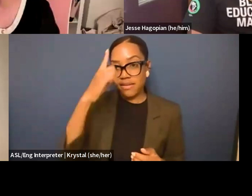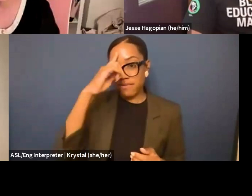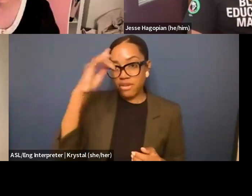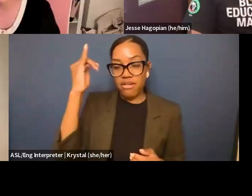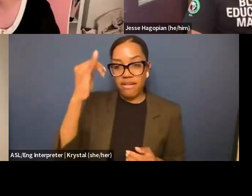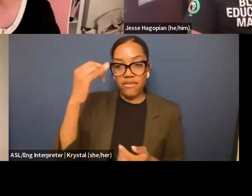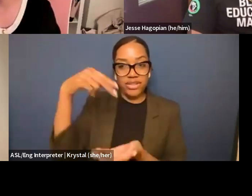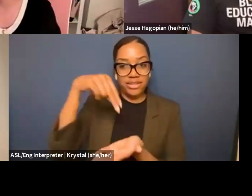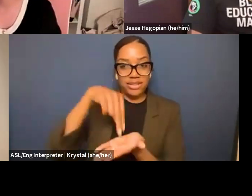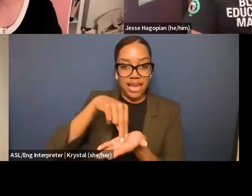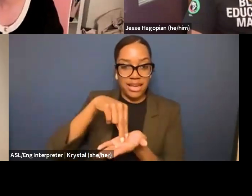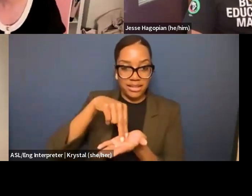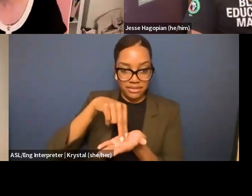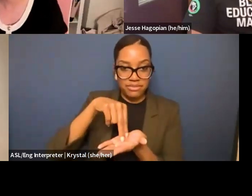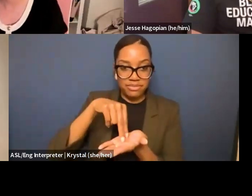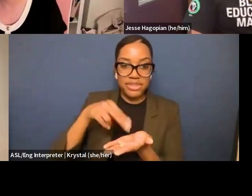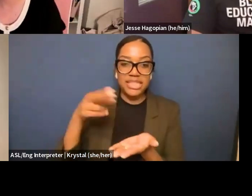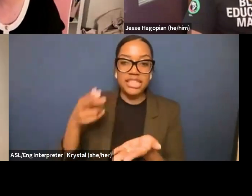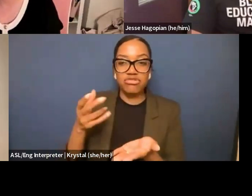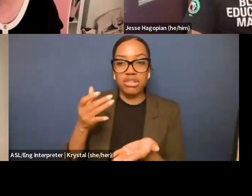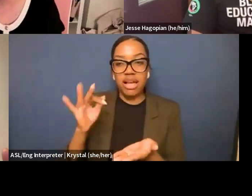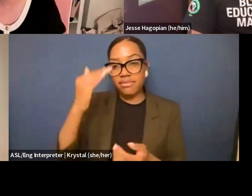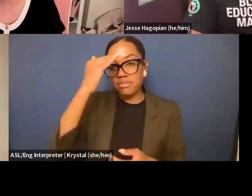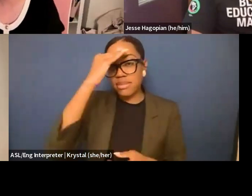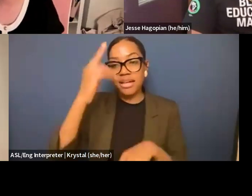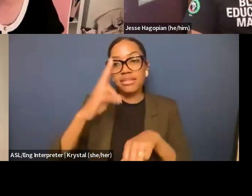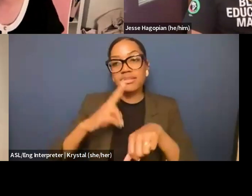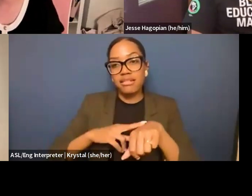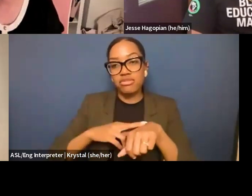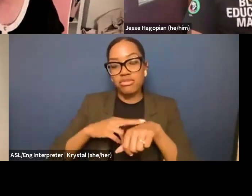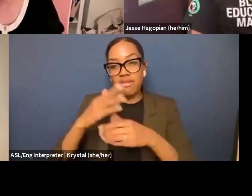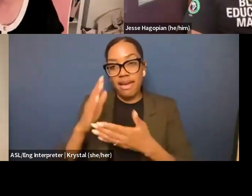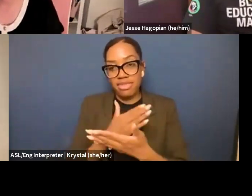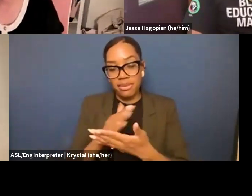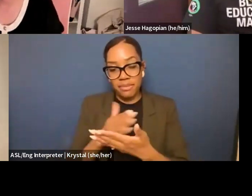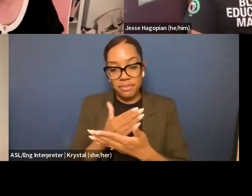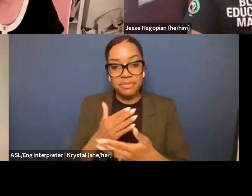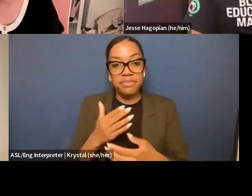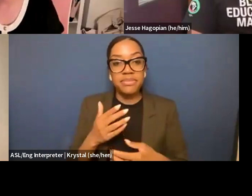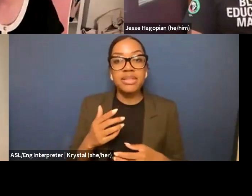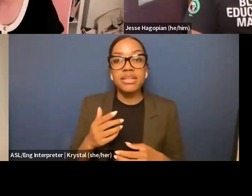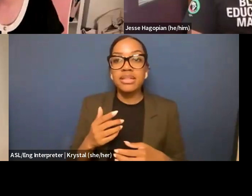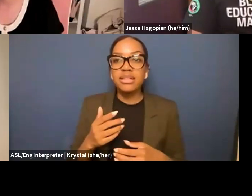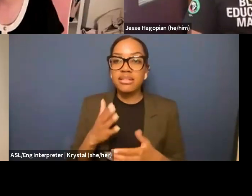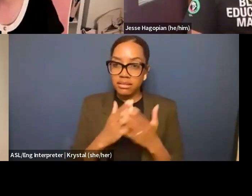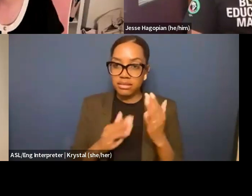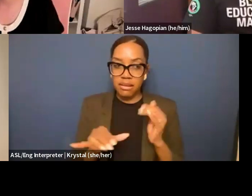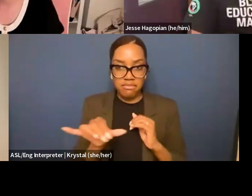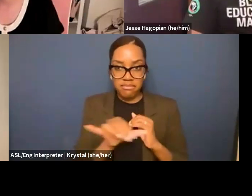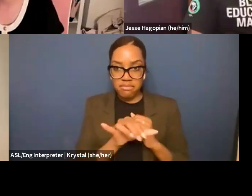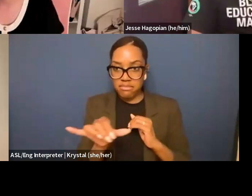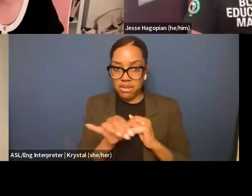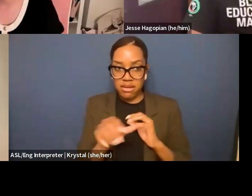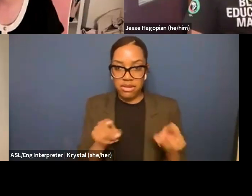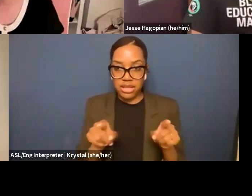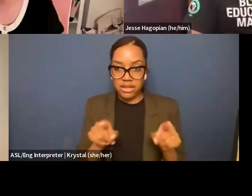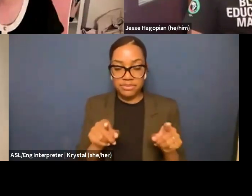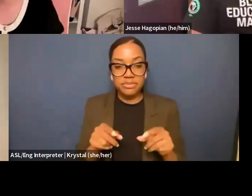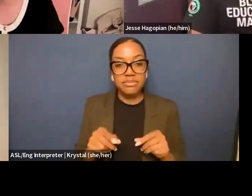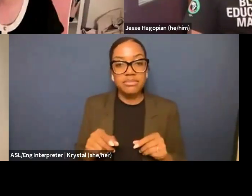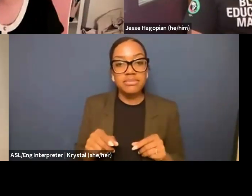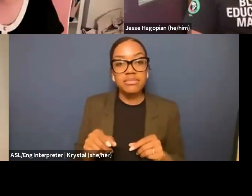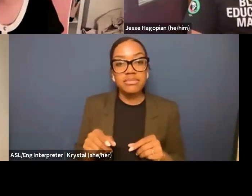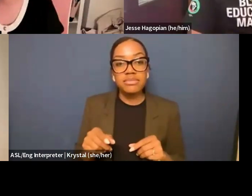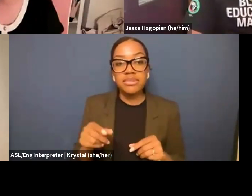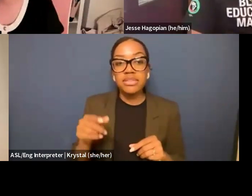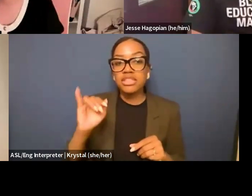in some sense, there's a kind of parody here, right? So that Jarvis comes to these materials through writing about